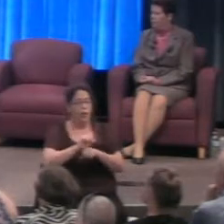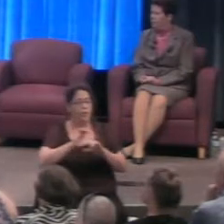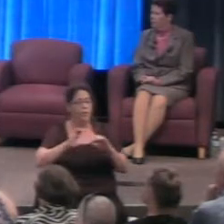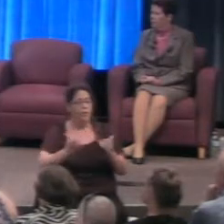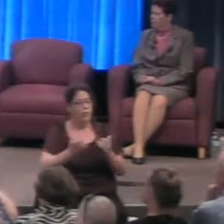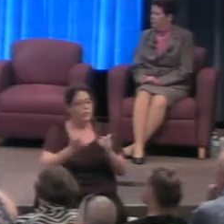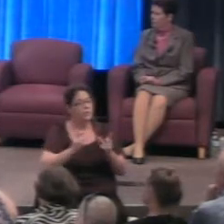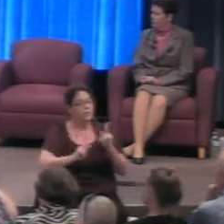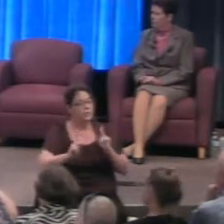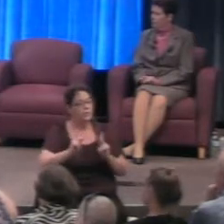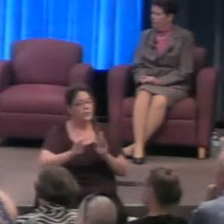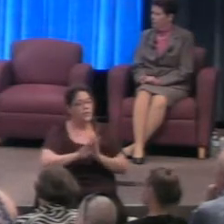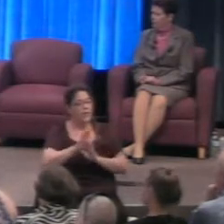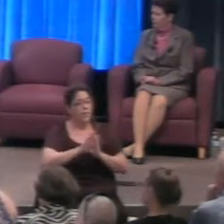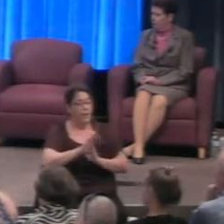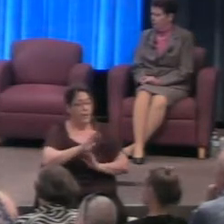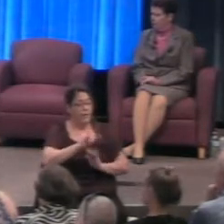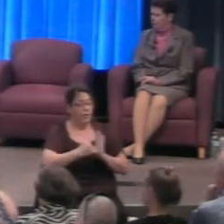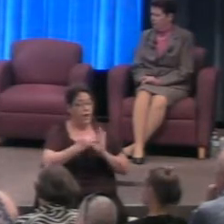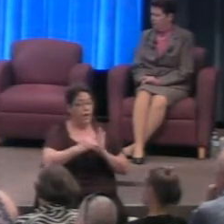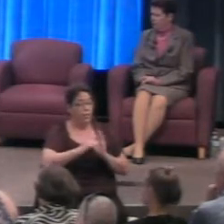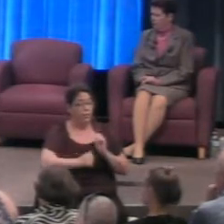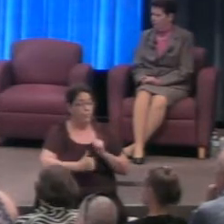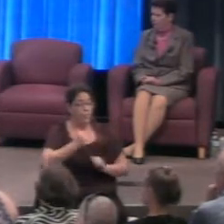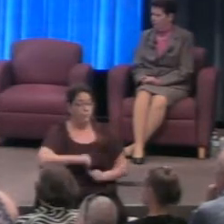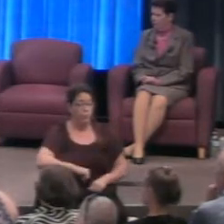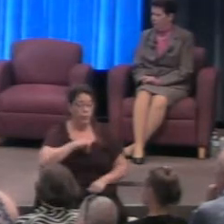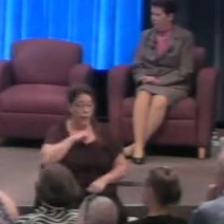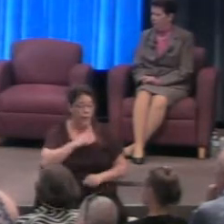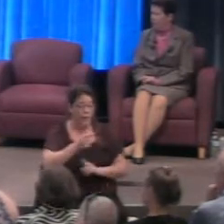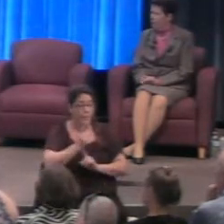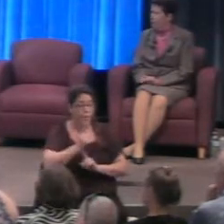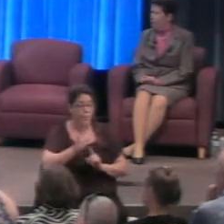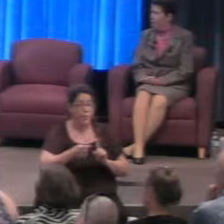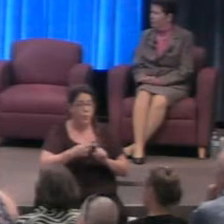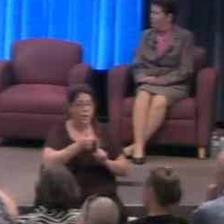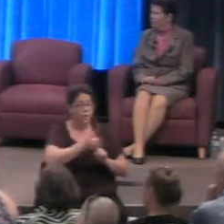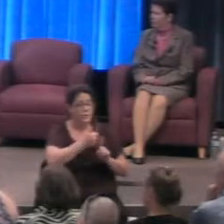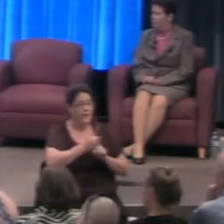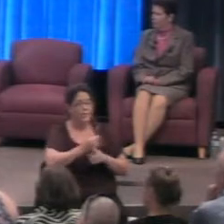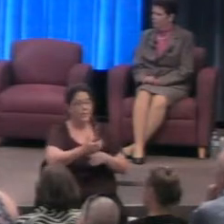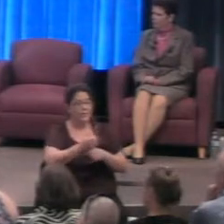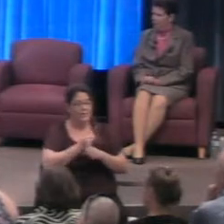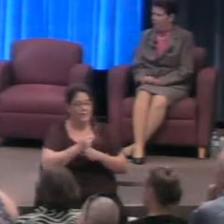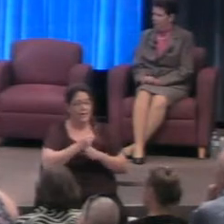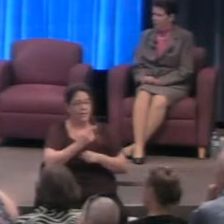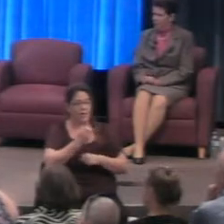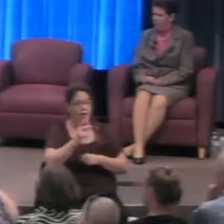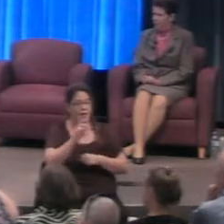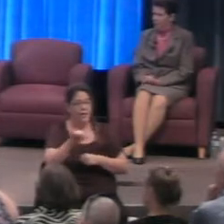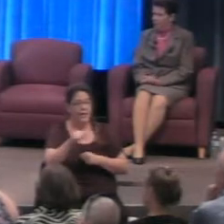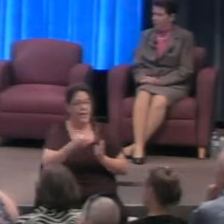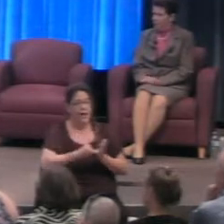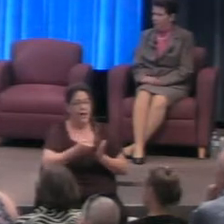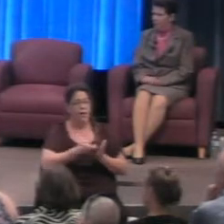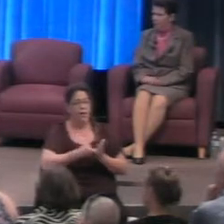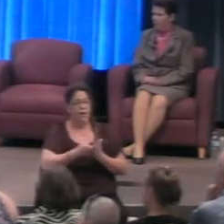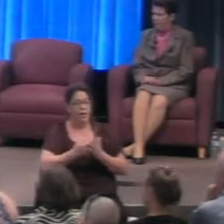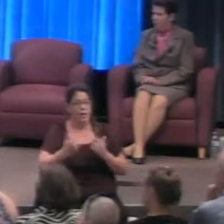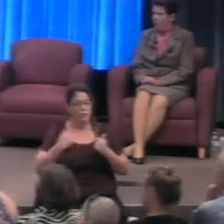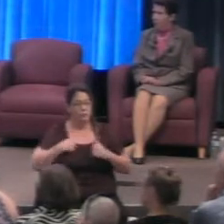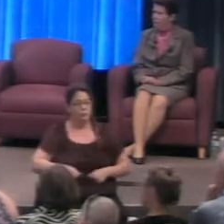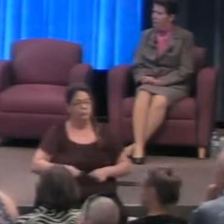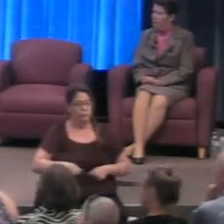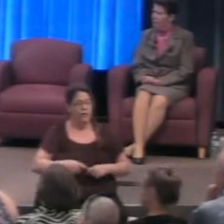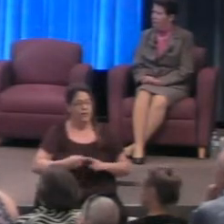of Janet's proudest moments in her career was when Janet received a hockey jersey from a lieutenant who